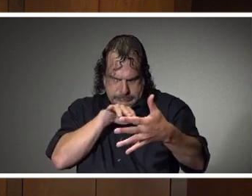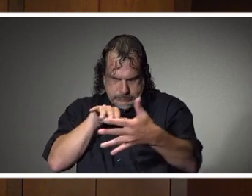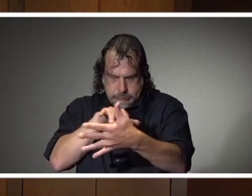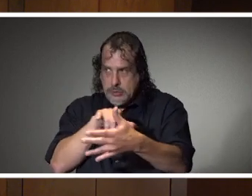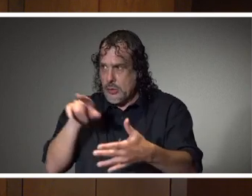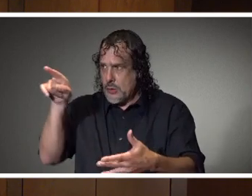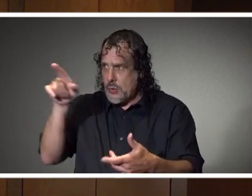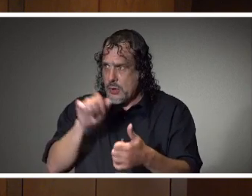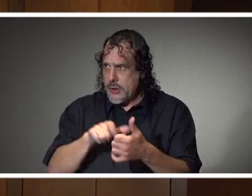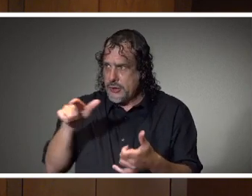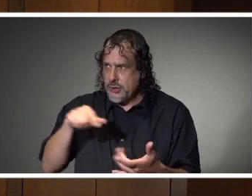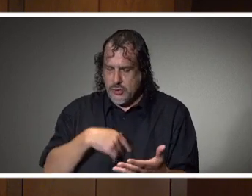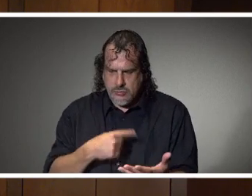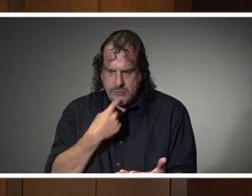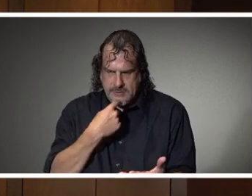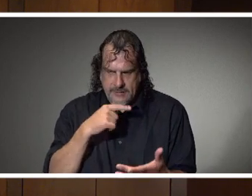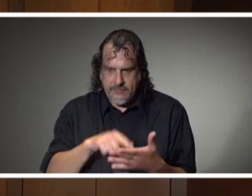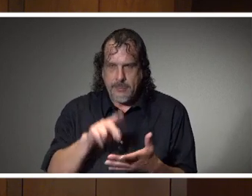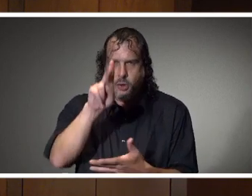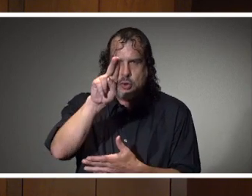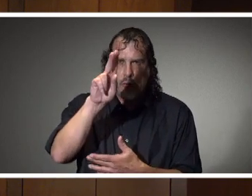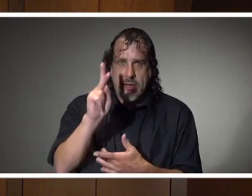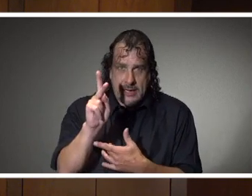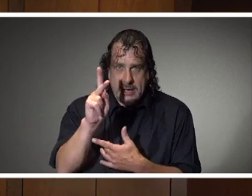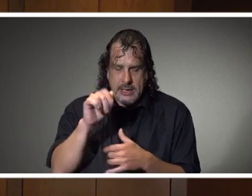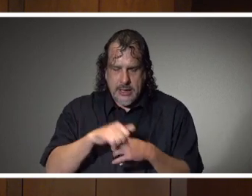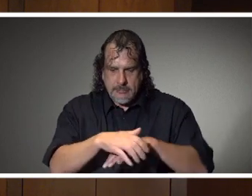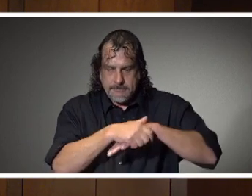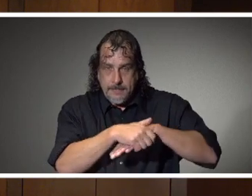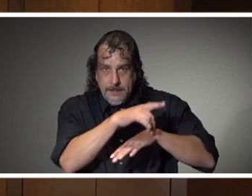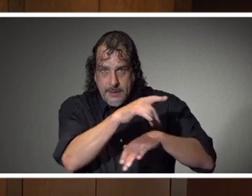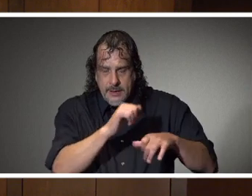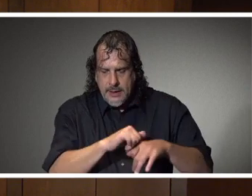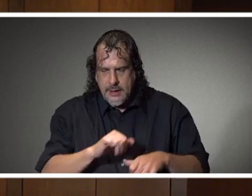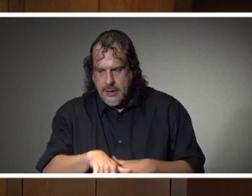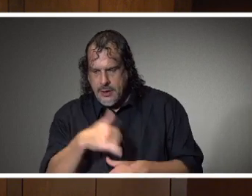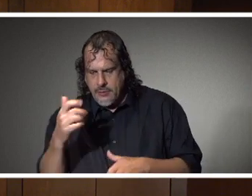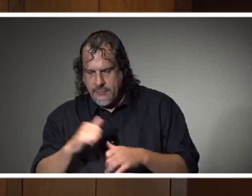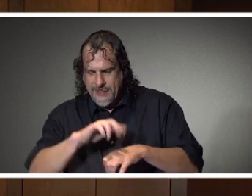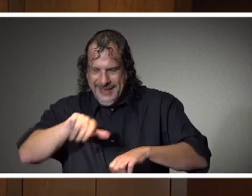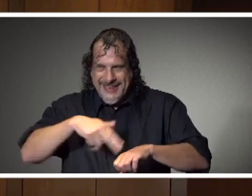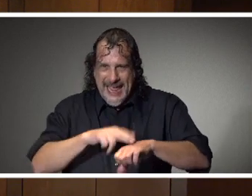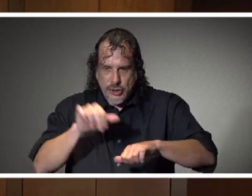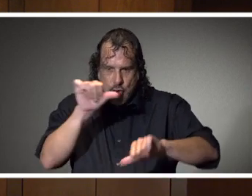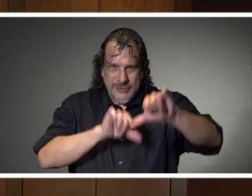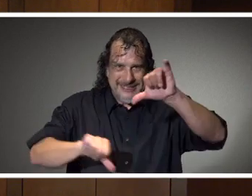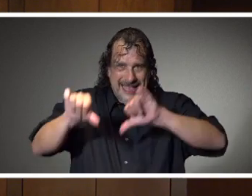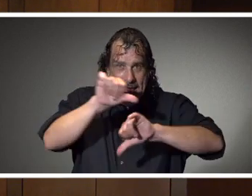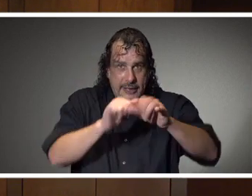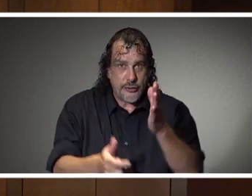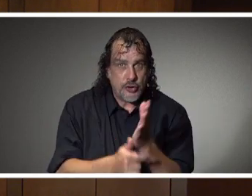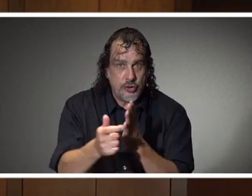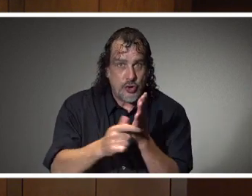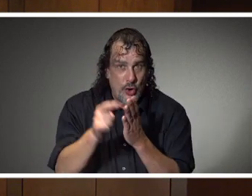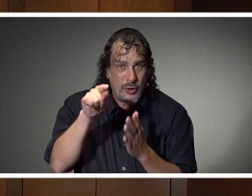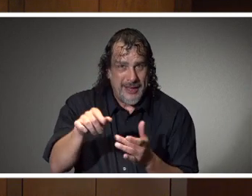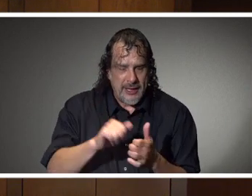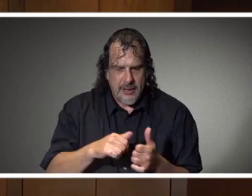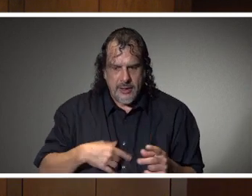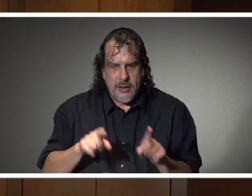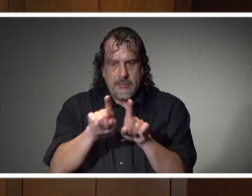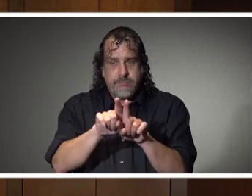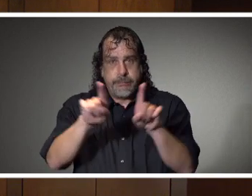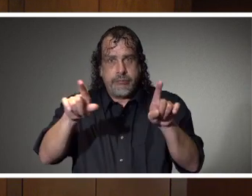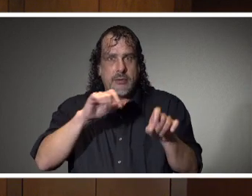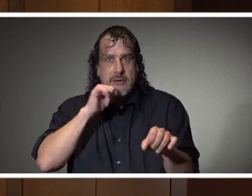this morning from the UK, and another one from the US National Academy of Sciences journal about how social distancing alone is likely